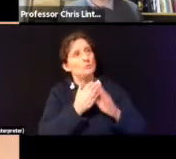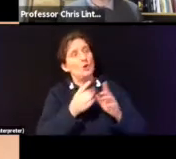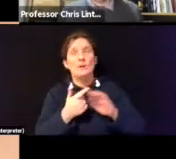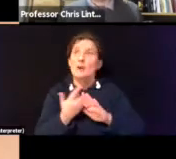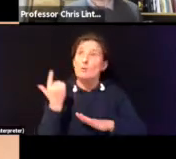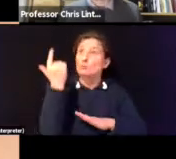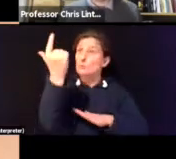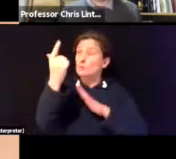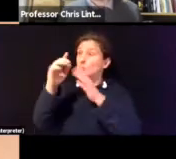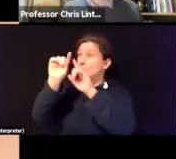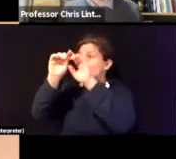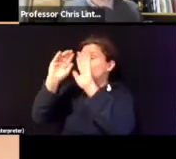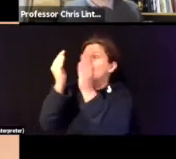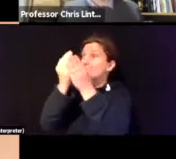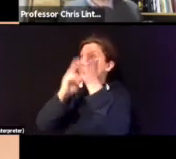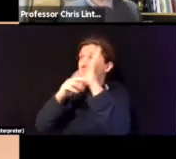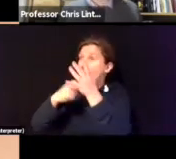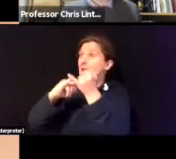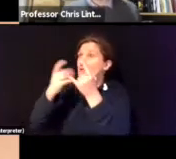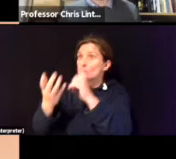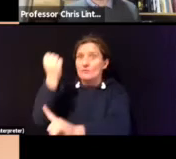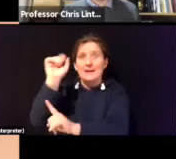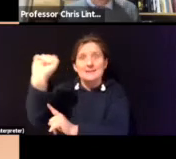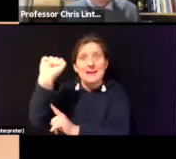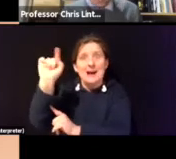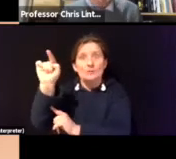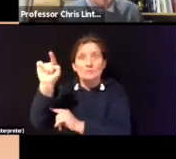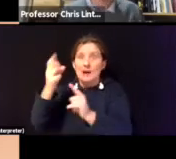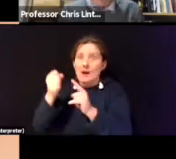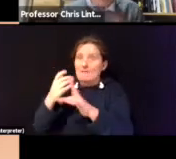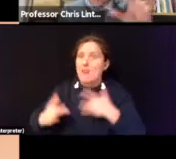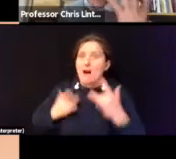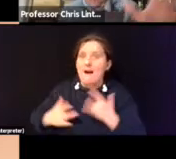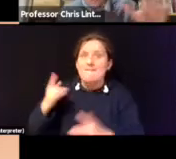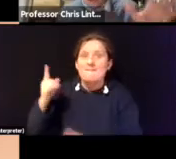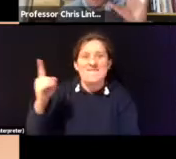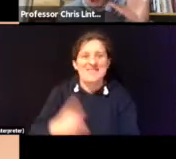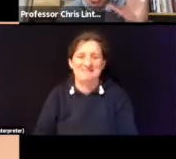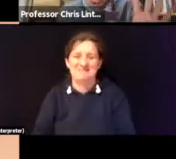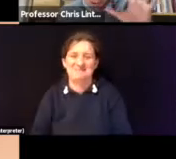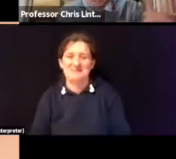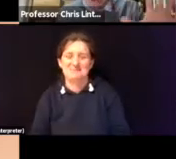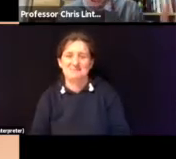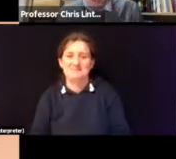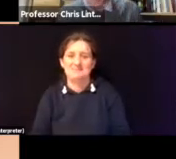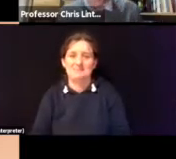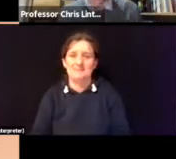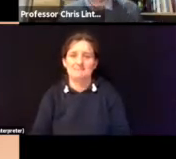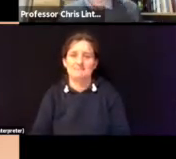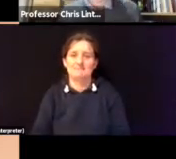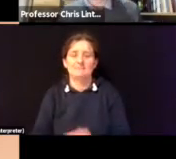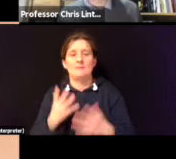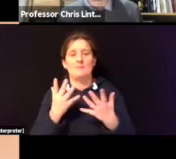learn about life and the prospects for life out in the universe. I particularly like, I'm currently completely obsessed